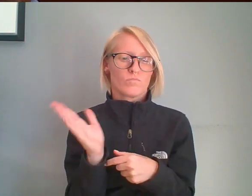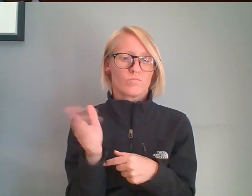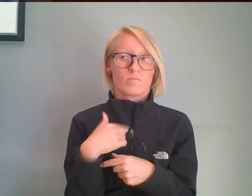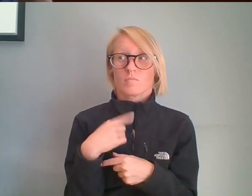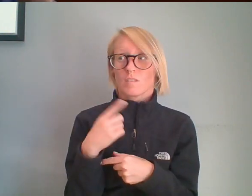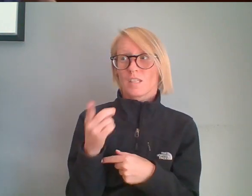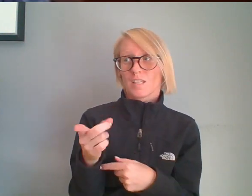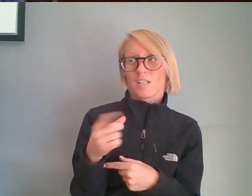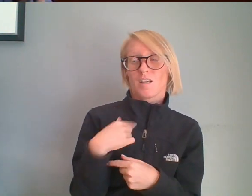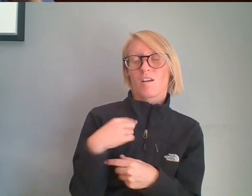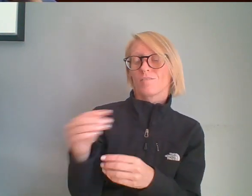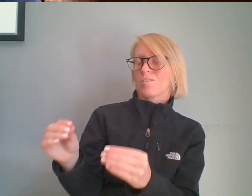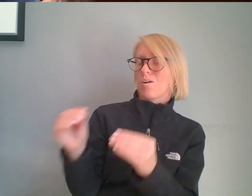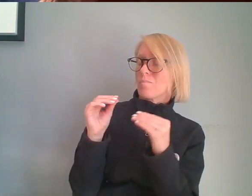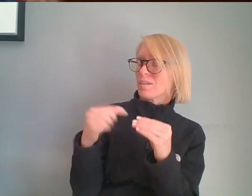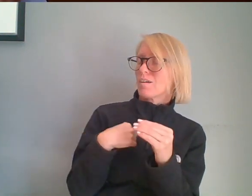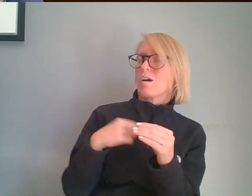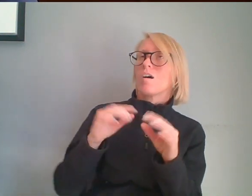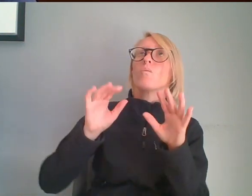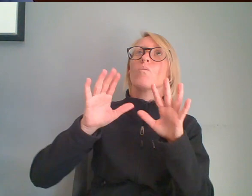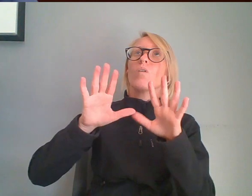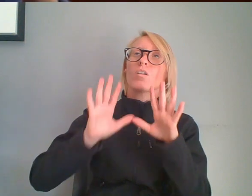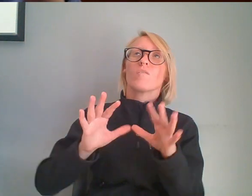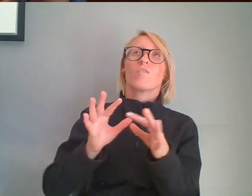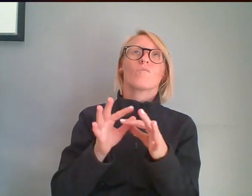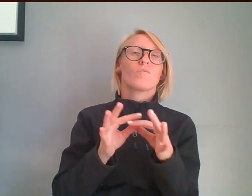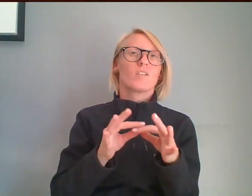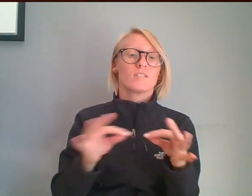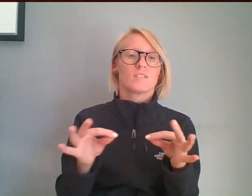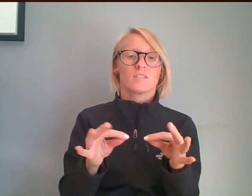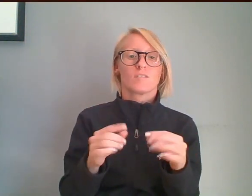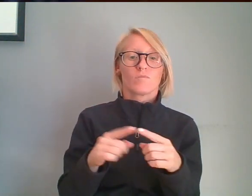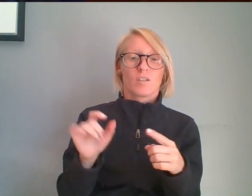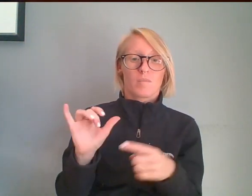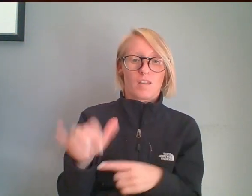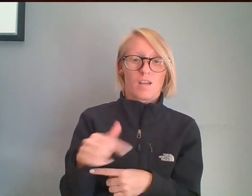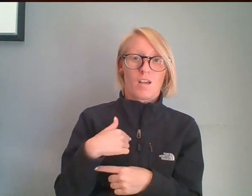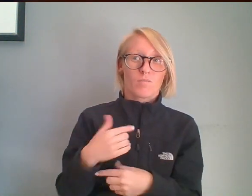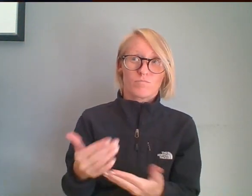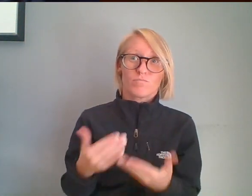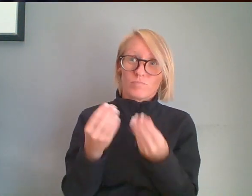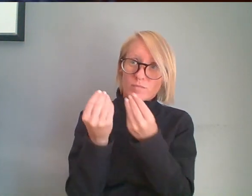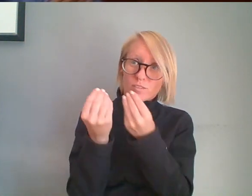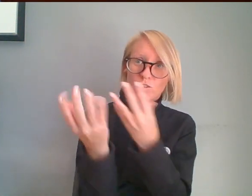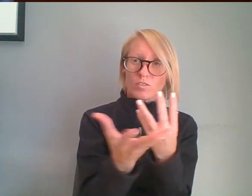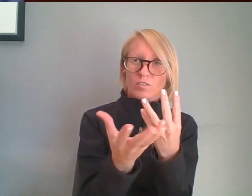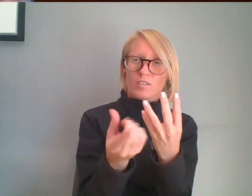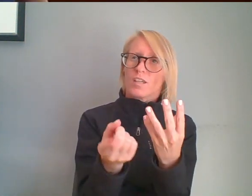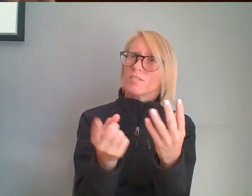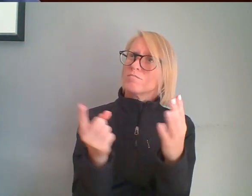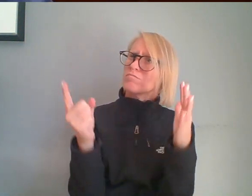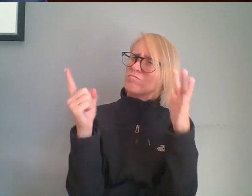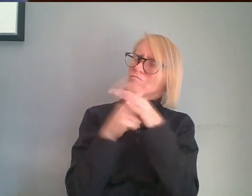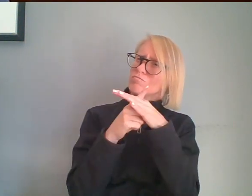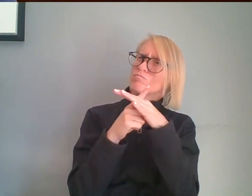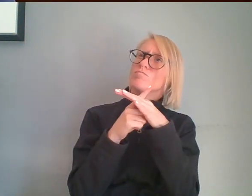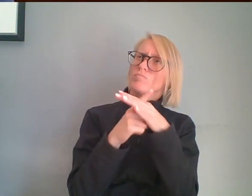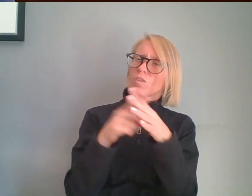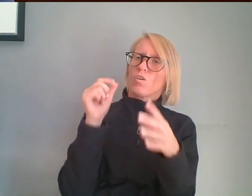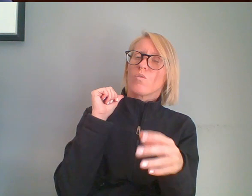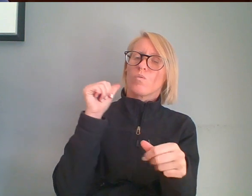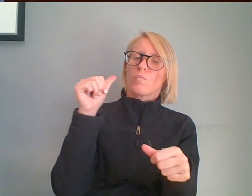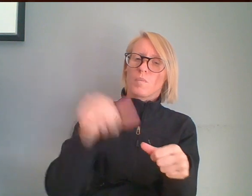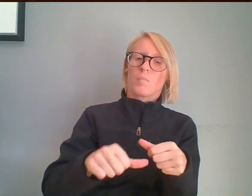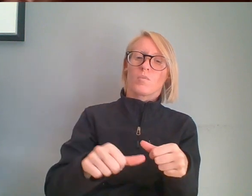me wonderful phrases and ideas from improv that I want to impart to you that really stick. That's why I'm sharing them with you, to help you remember